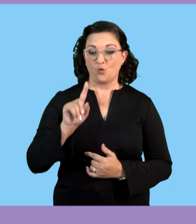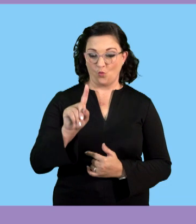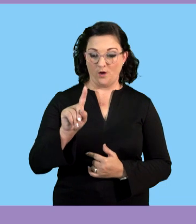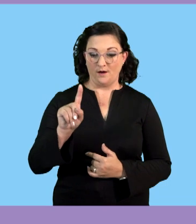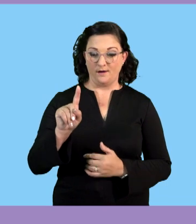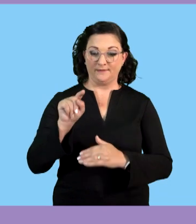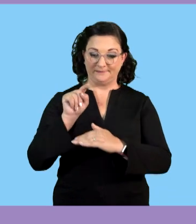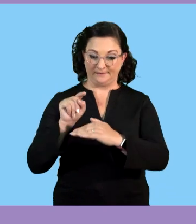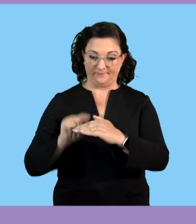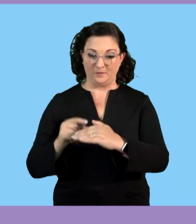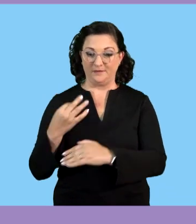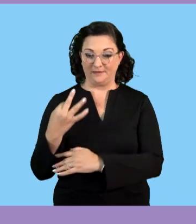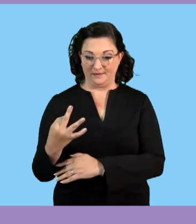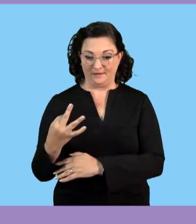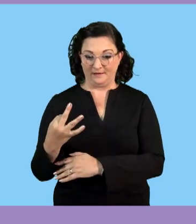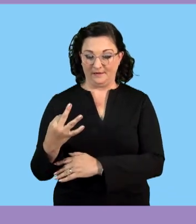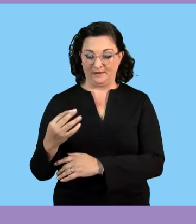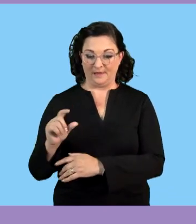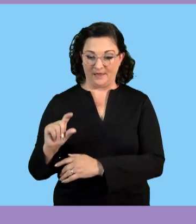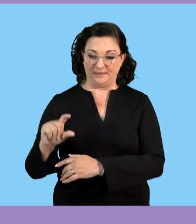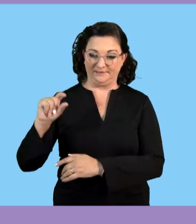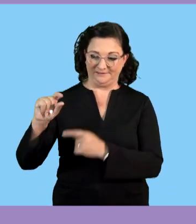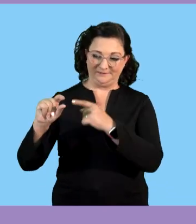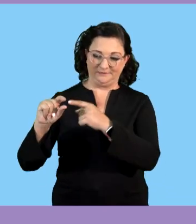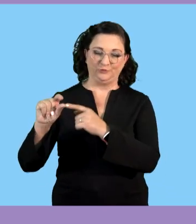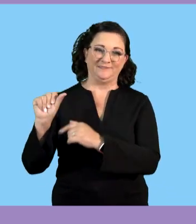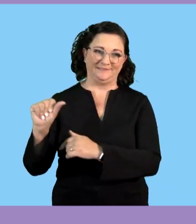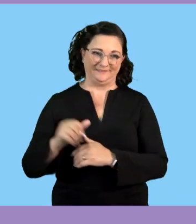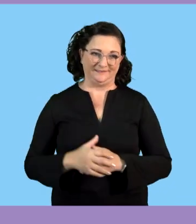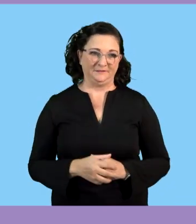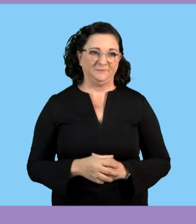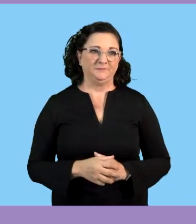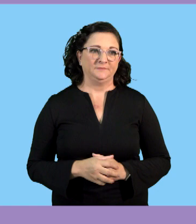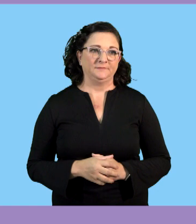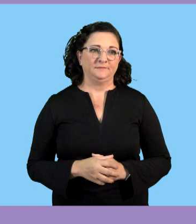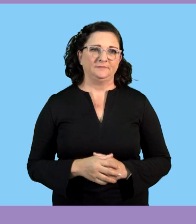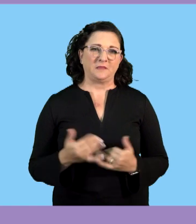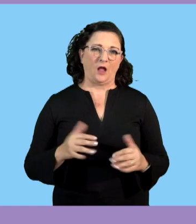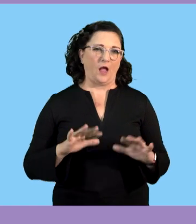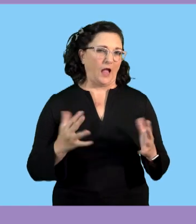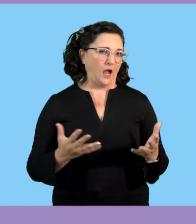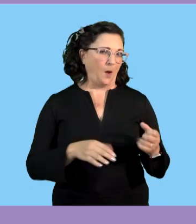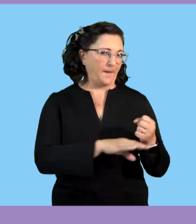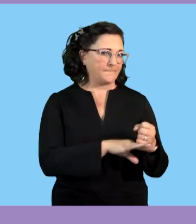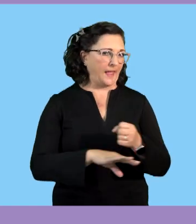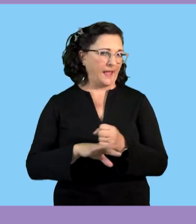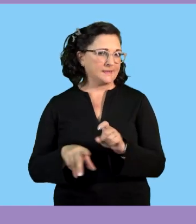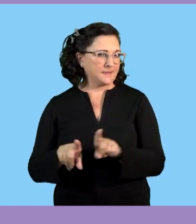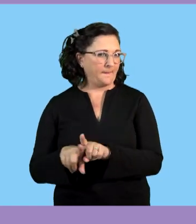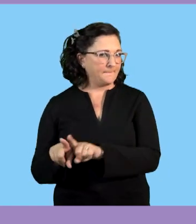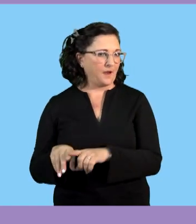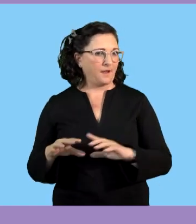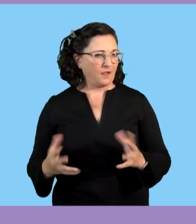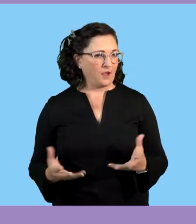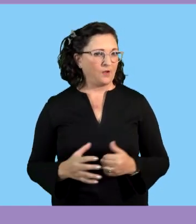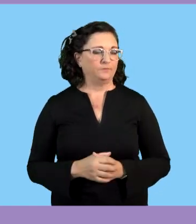divided by 3 exponent 6. So now, how do we get them to be the same base? Remember those exponent